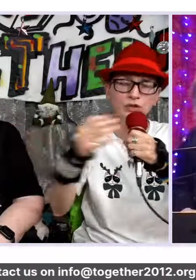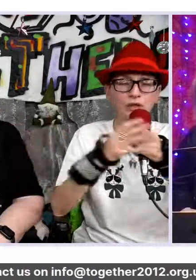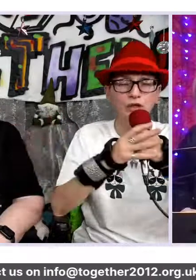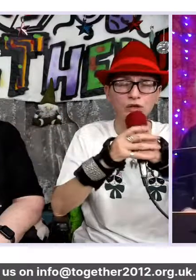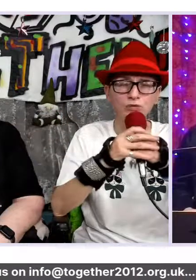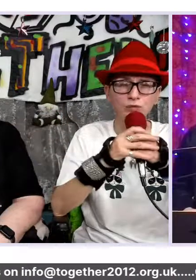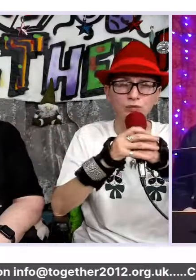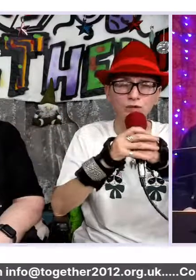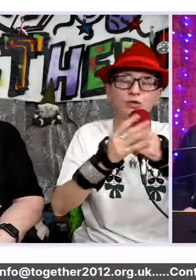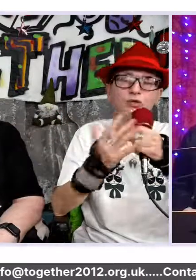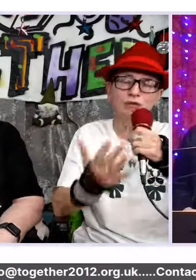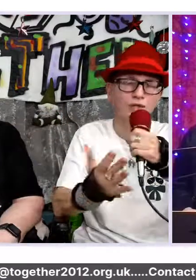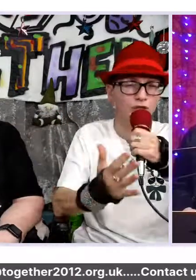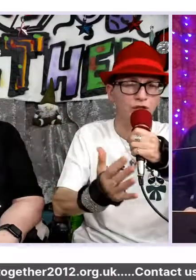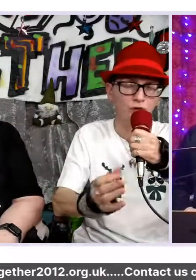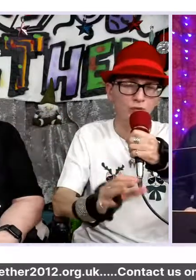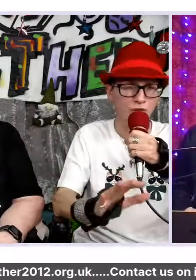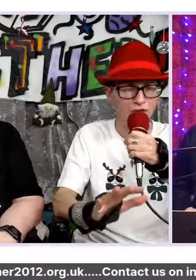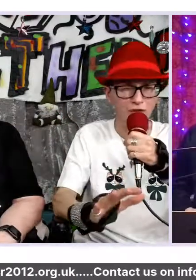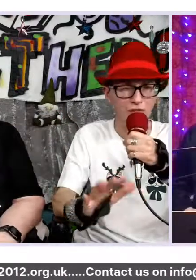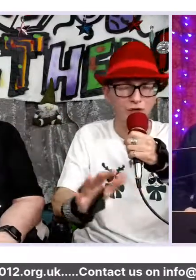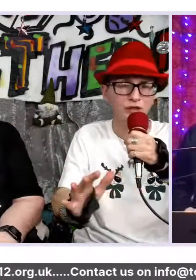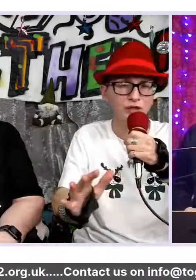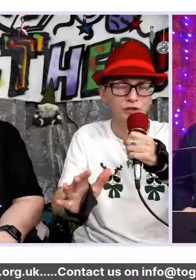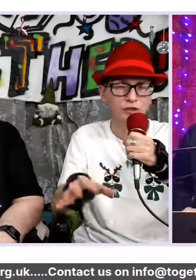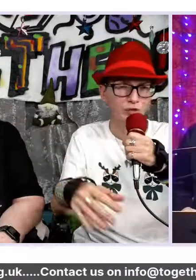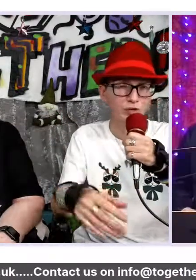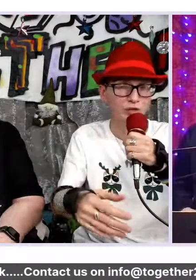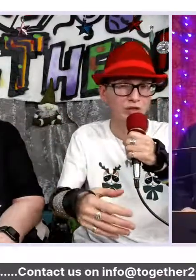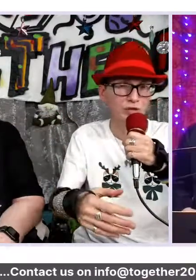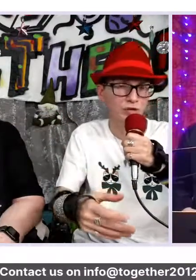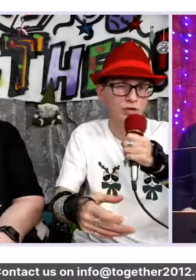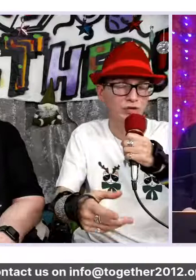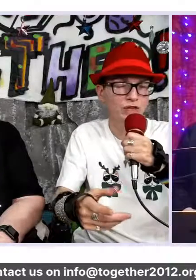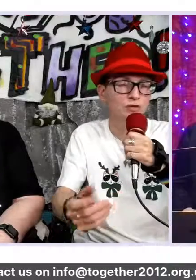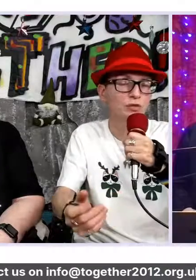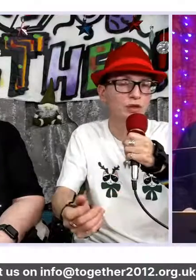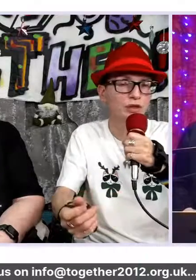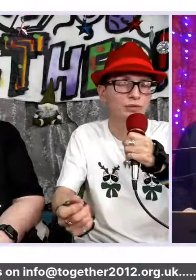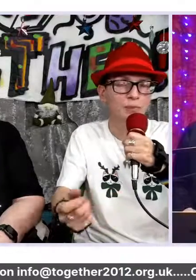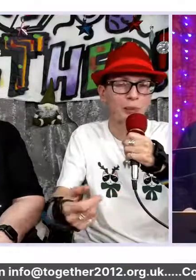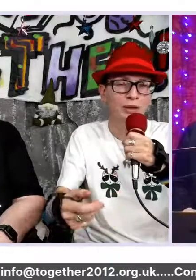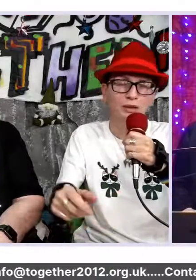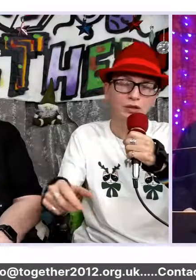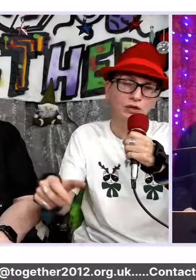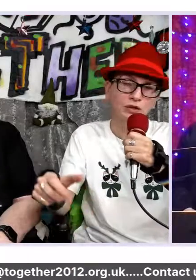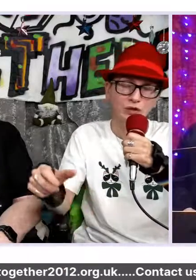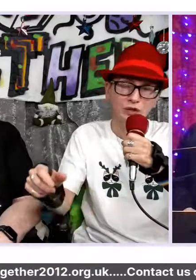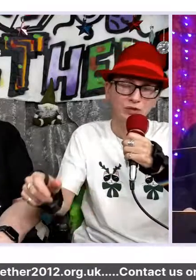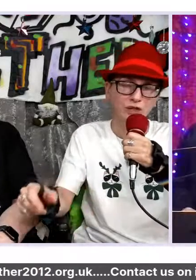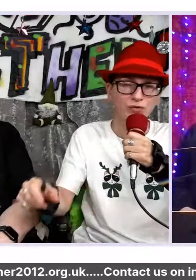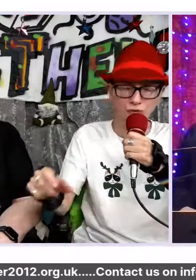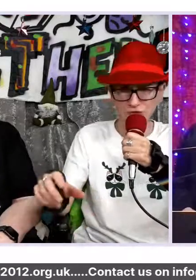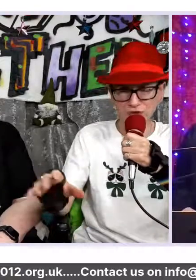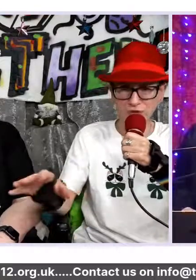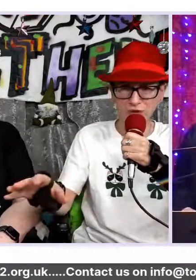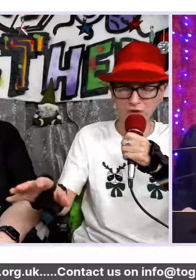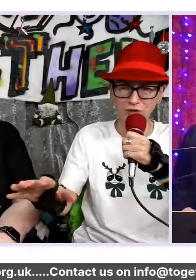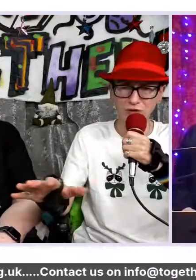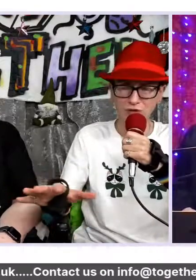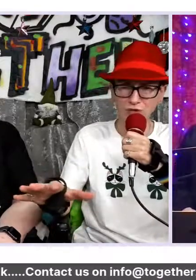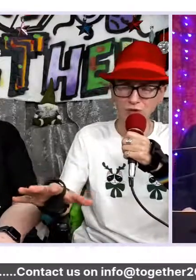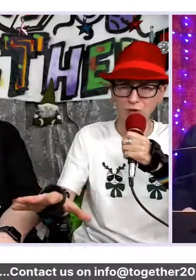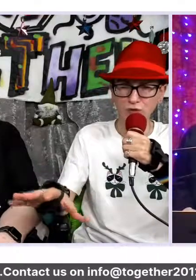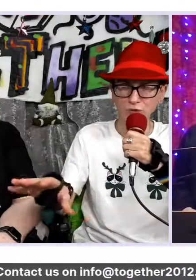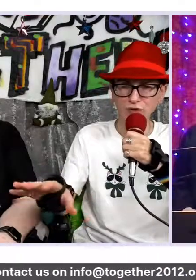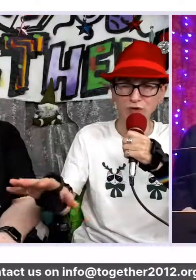when they did all the radio drama as live radio, because of course that's how it used to have to be. You'd have several Foley